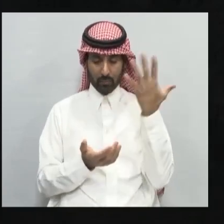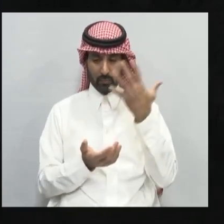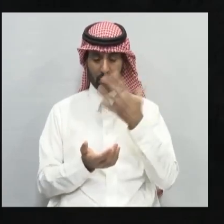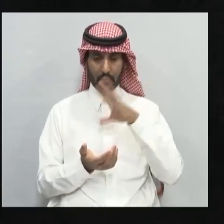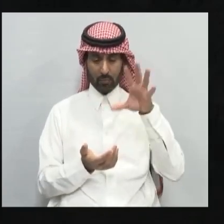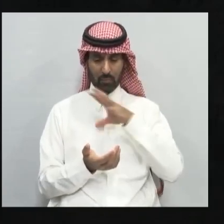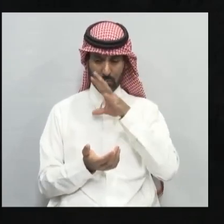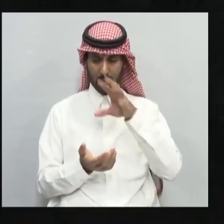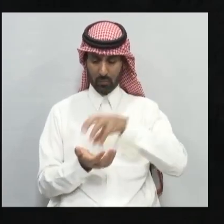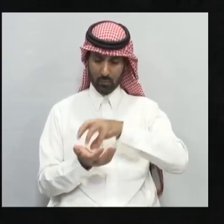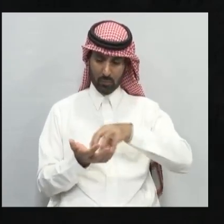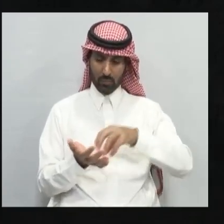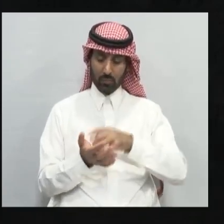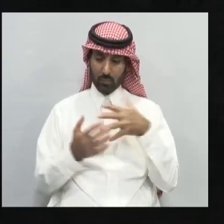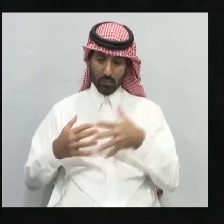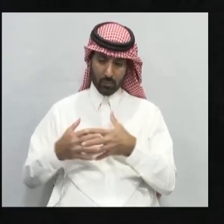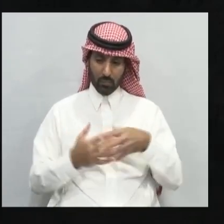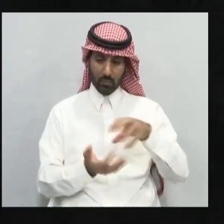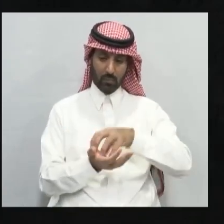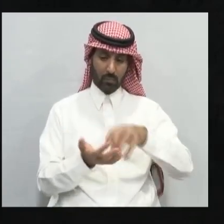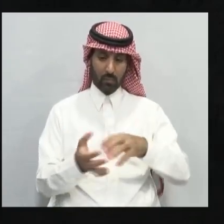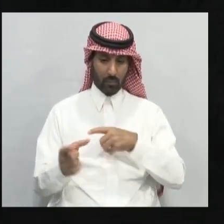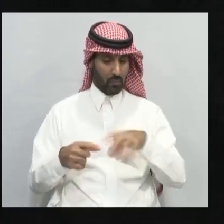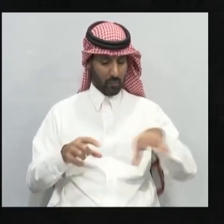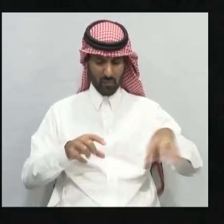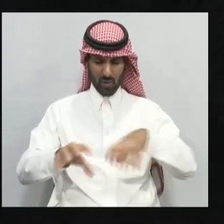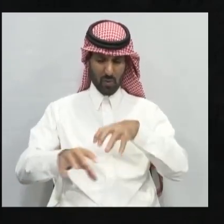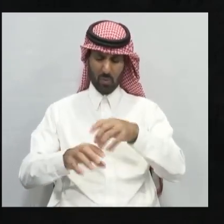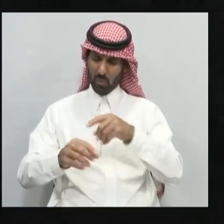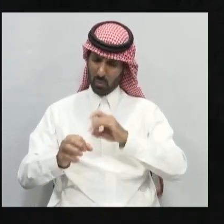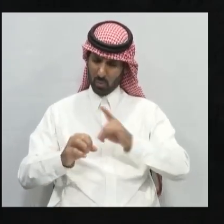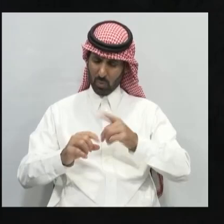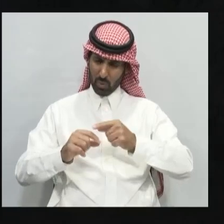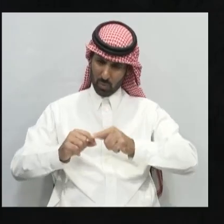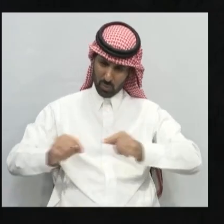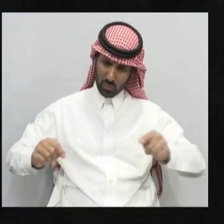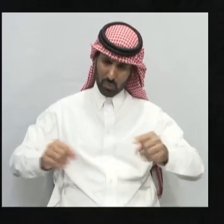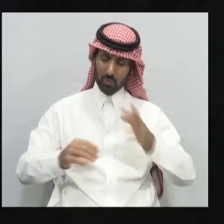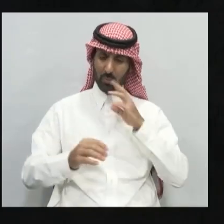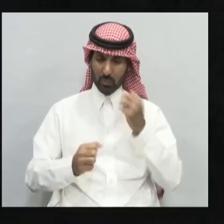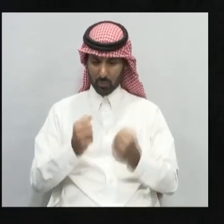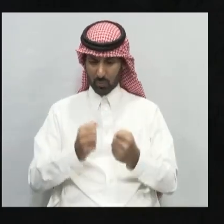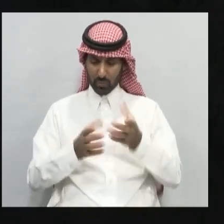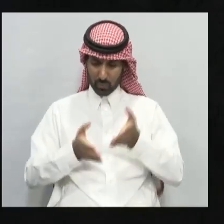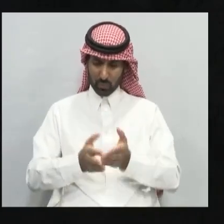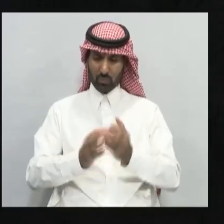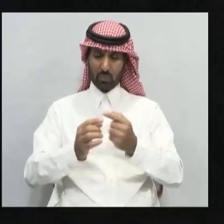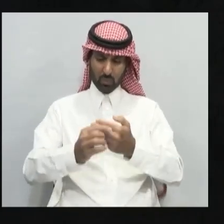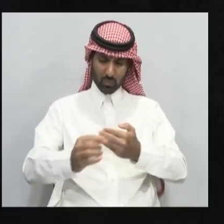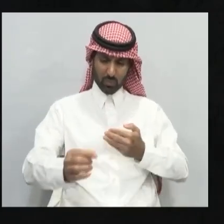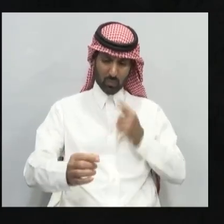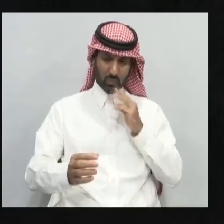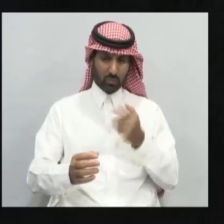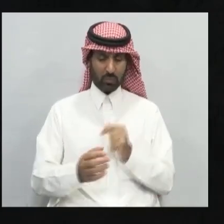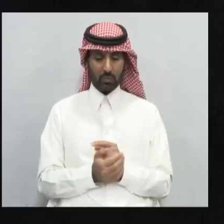Australia or in America or in Europe. Otherwise, other than going by car or the ship, we can't go anywhere